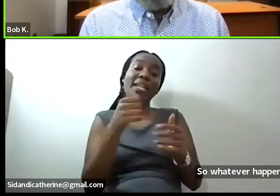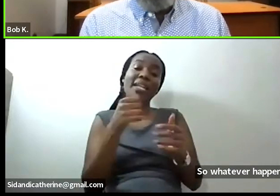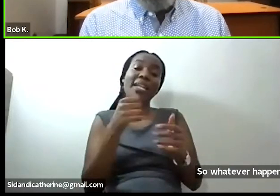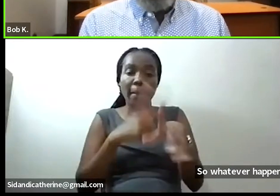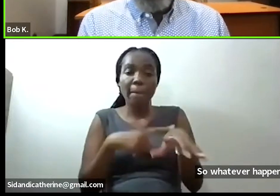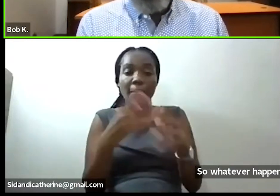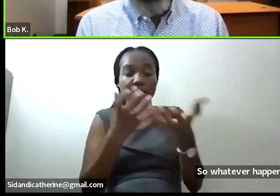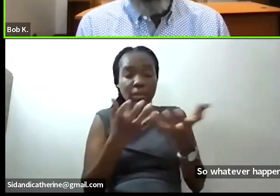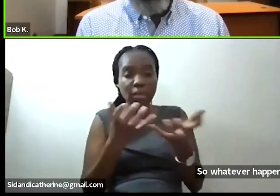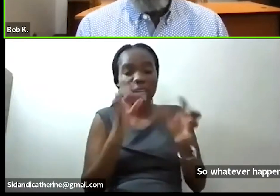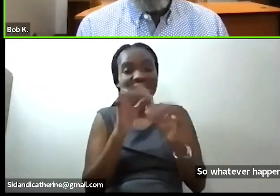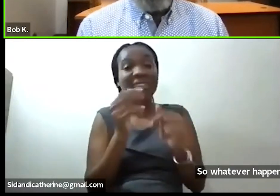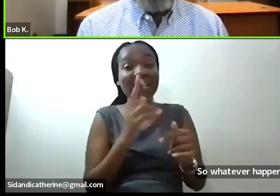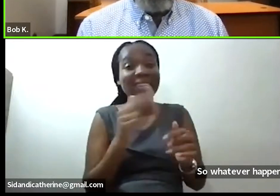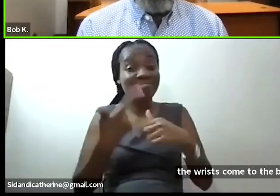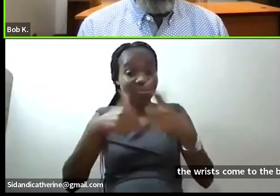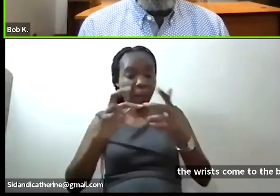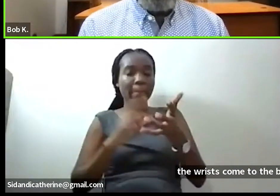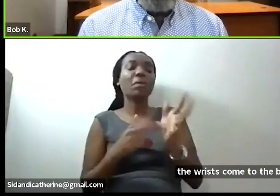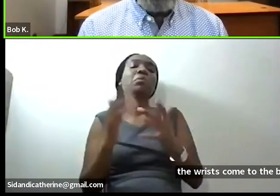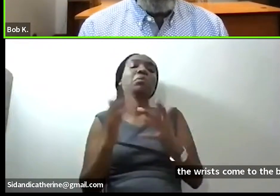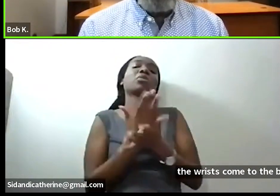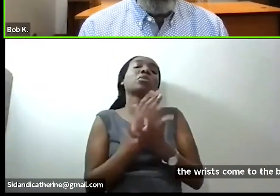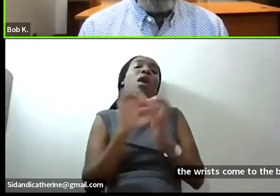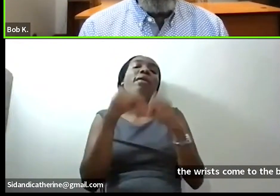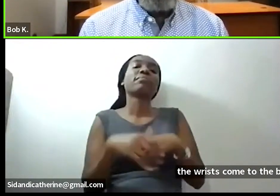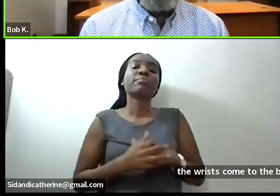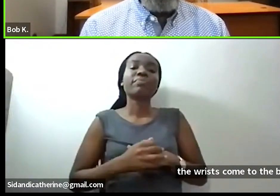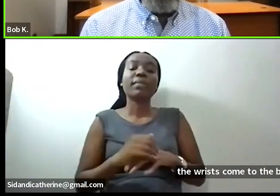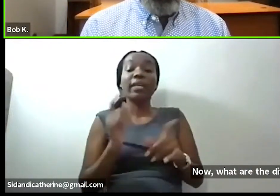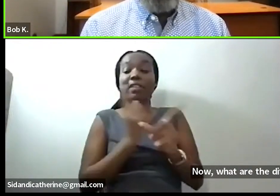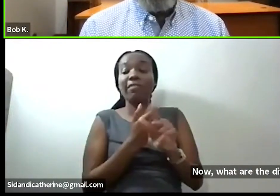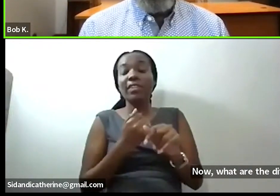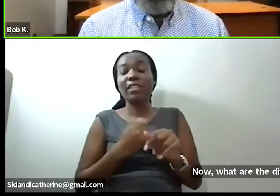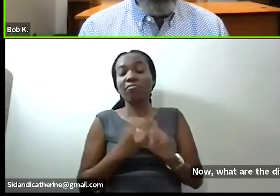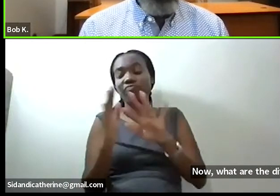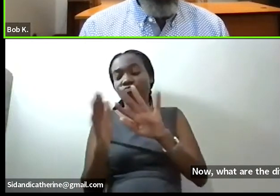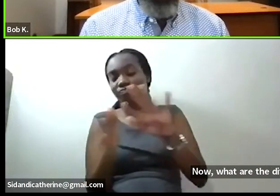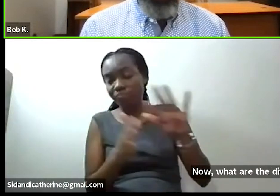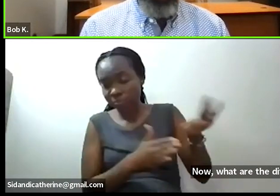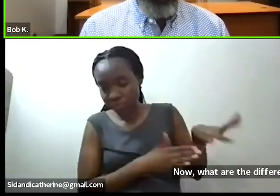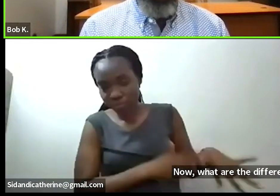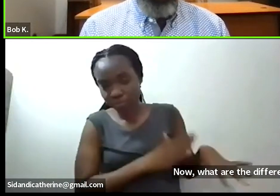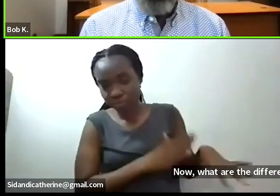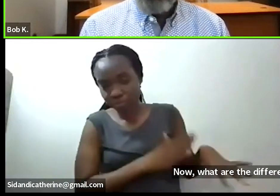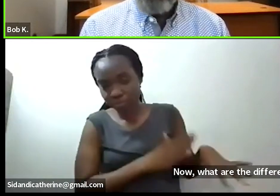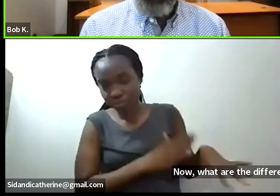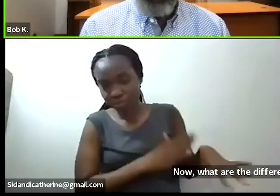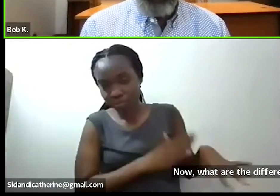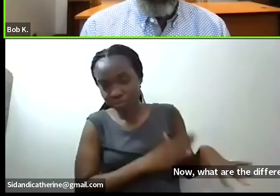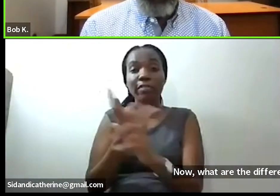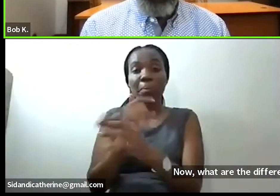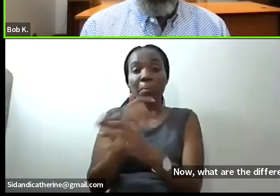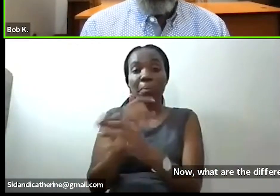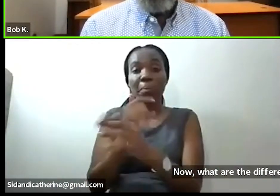those. Now, what are the differences now between the bills and the bonds? The